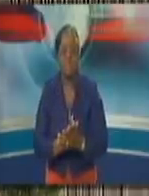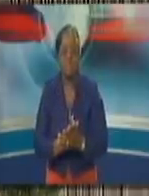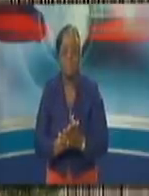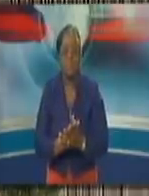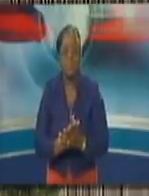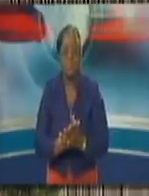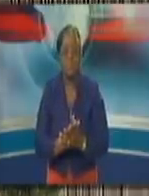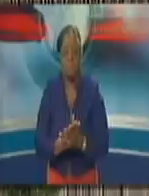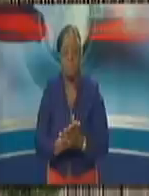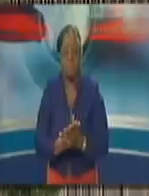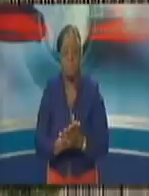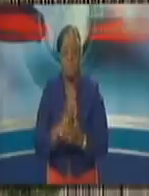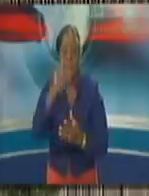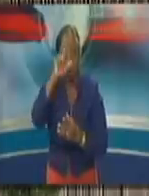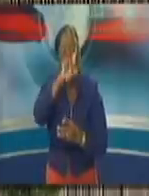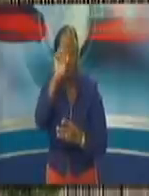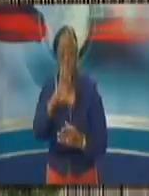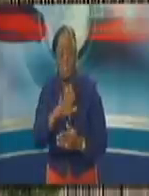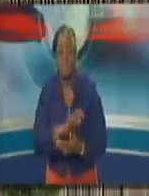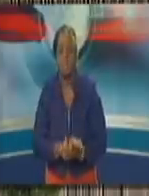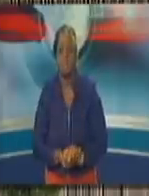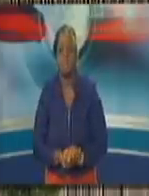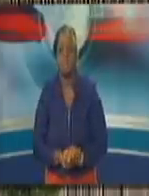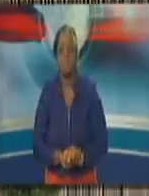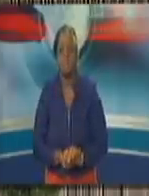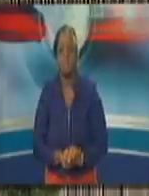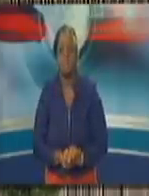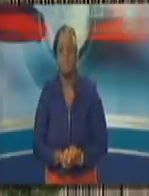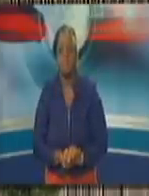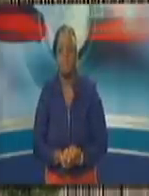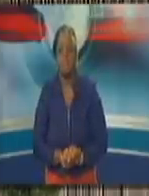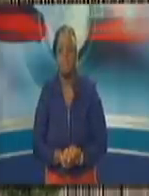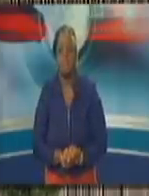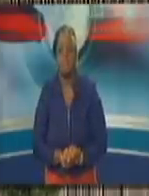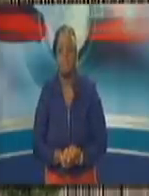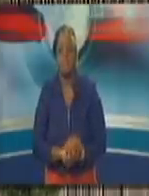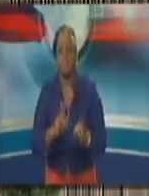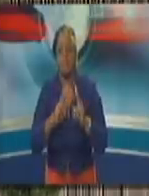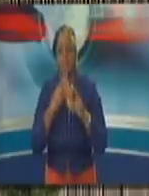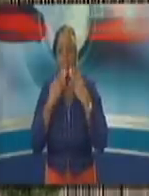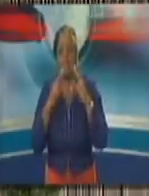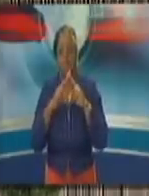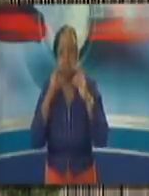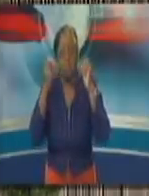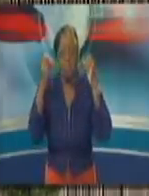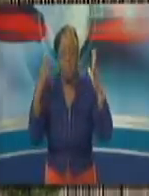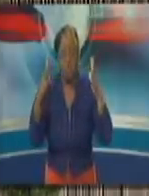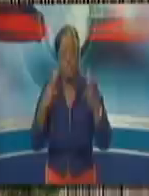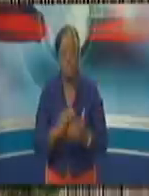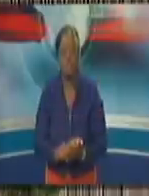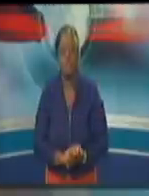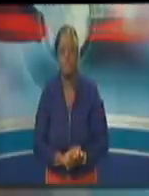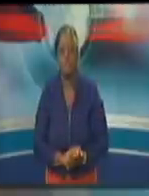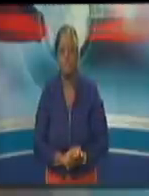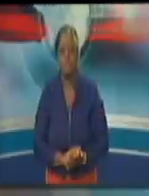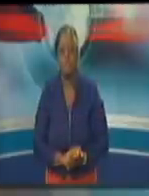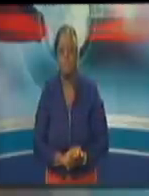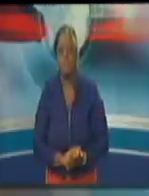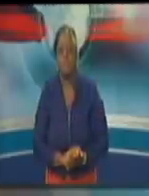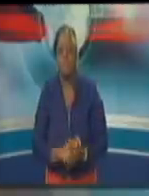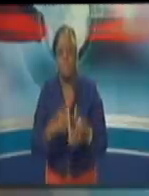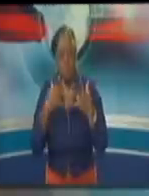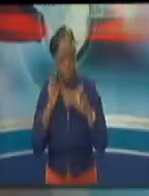ACP News. One question, please. Thank you very much, Minister Cox. I was trying to find